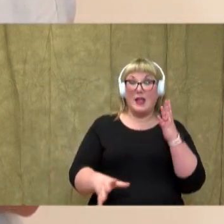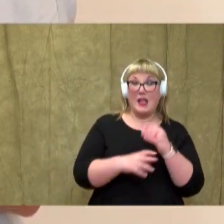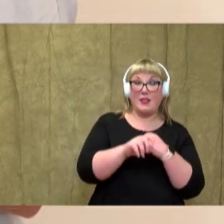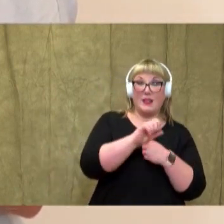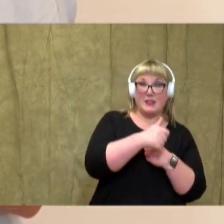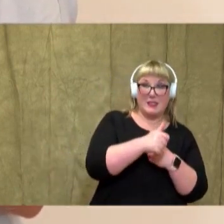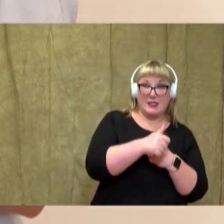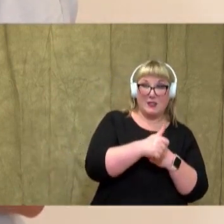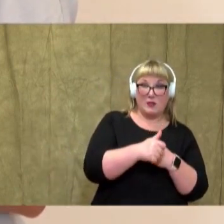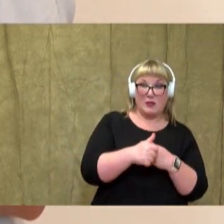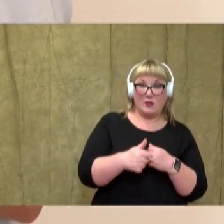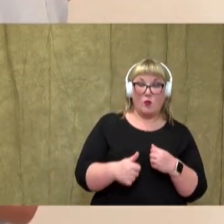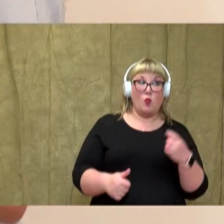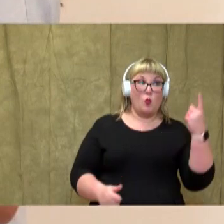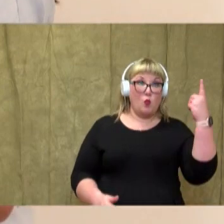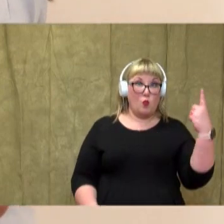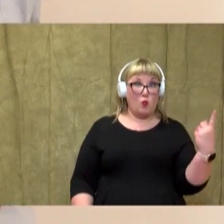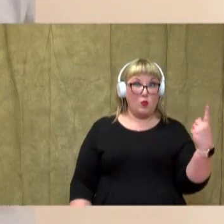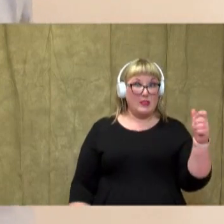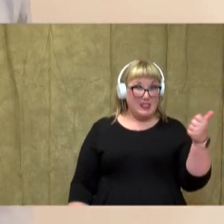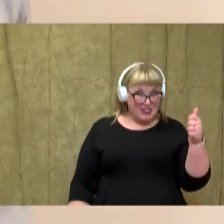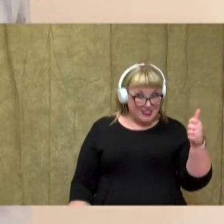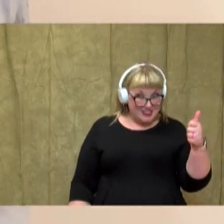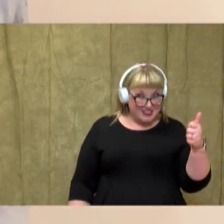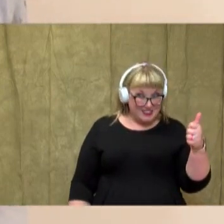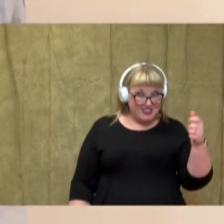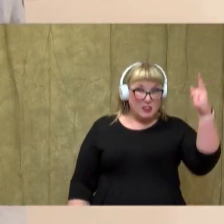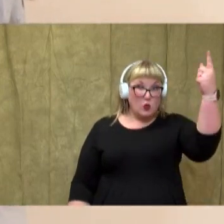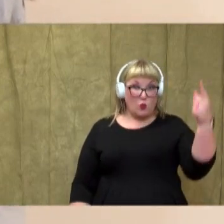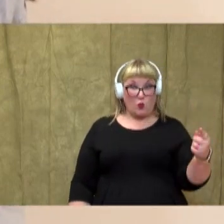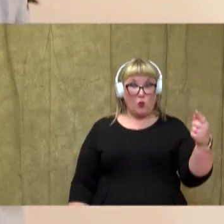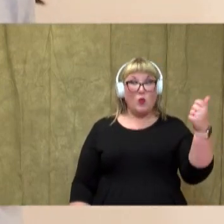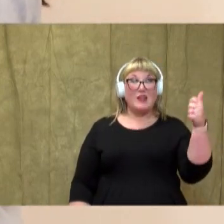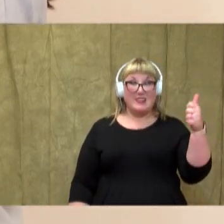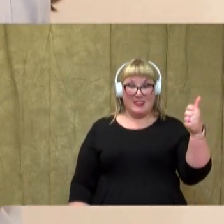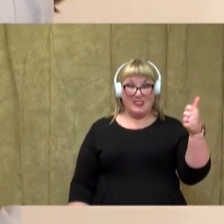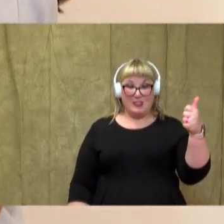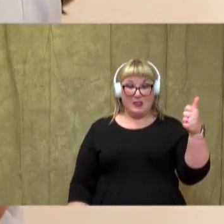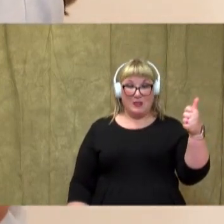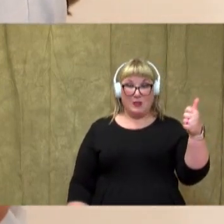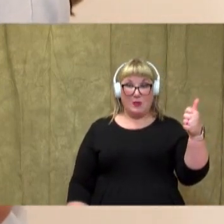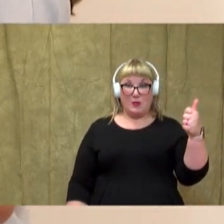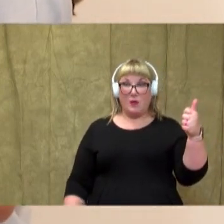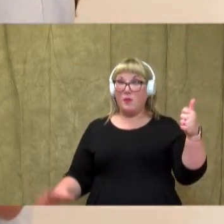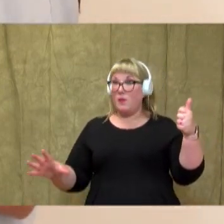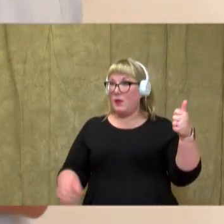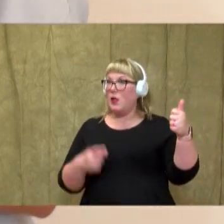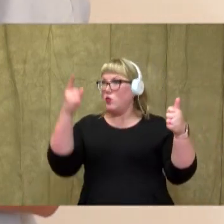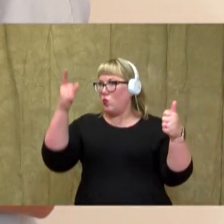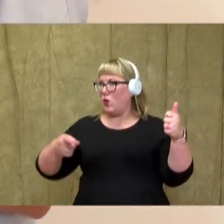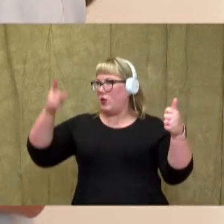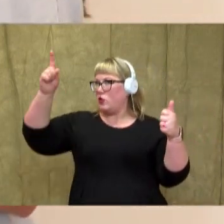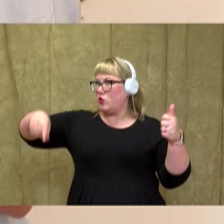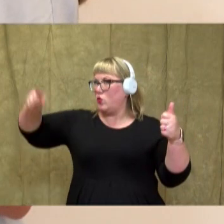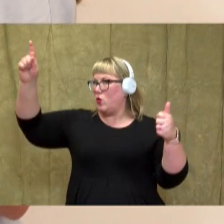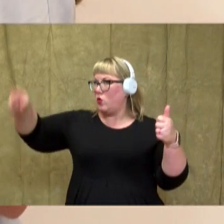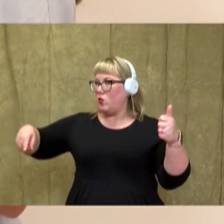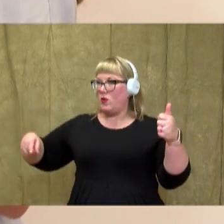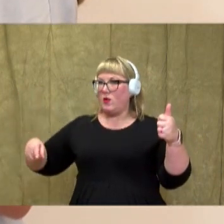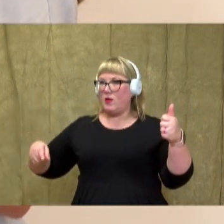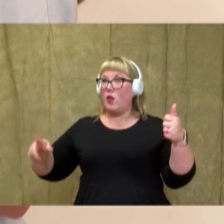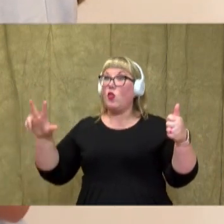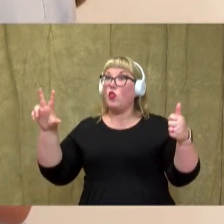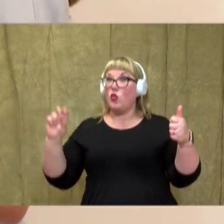the tens, so we have 10 plus these 3 tens,